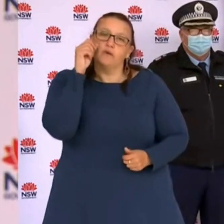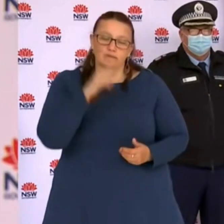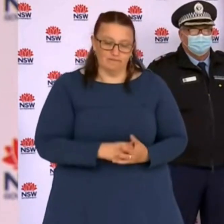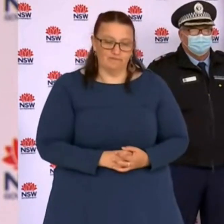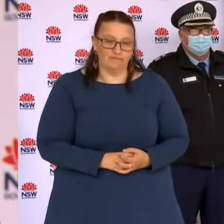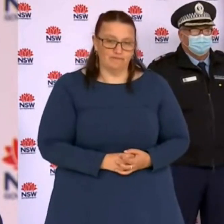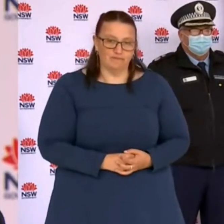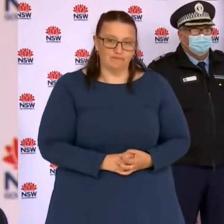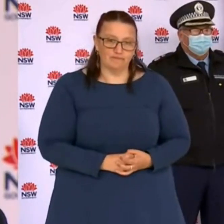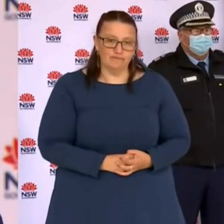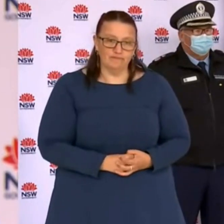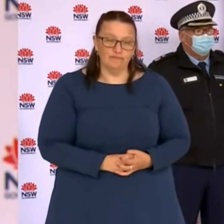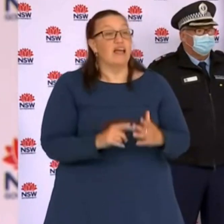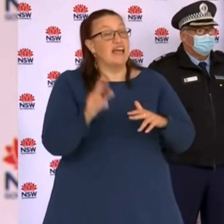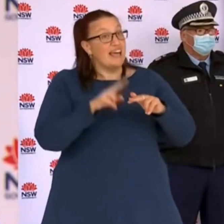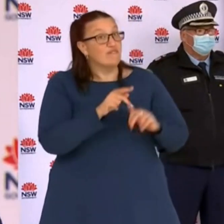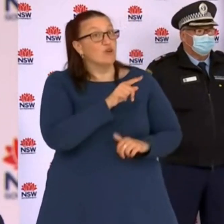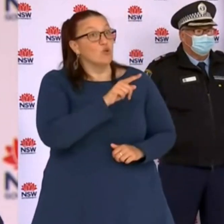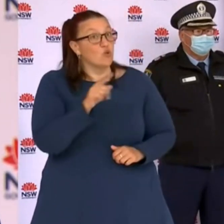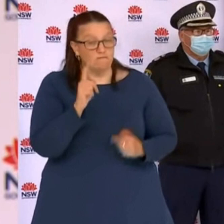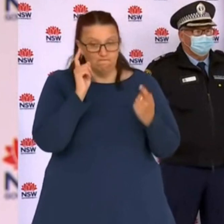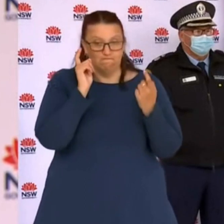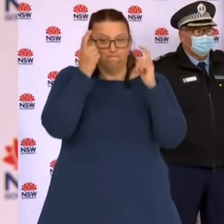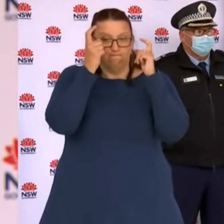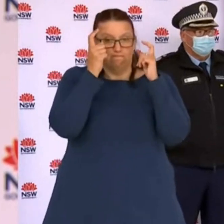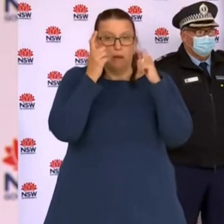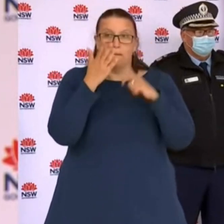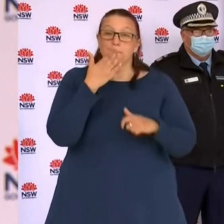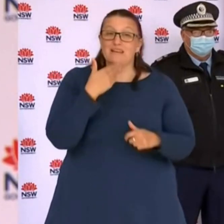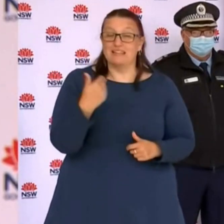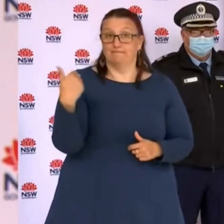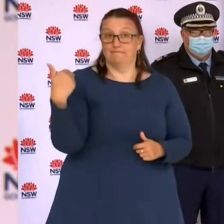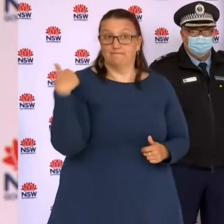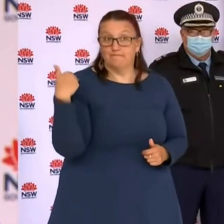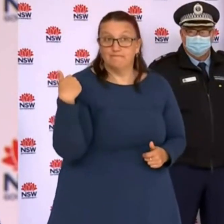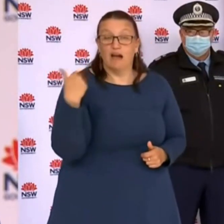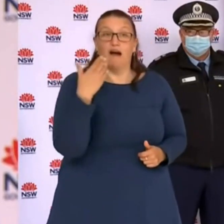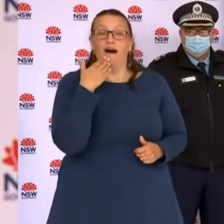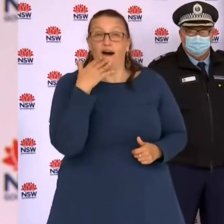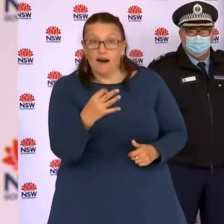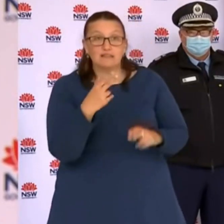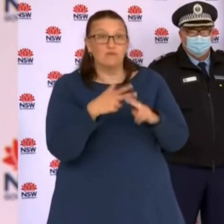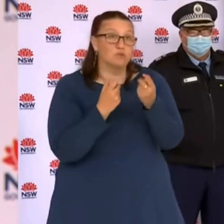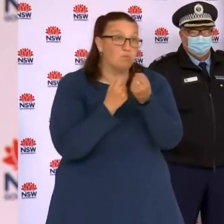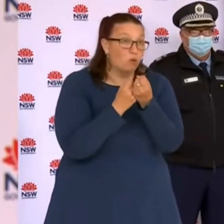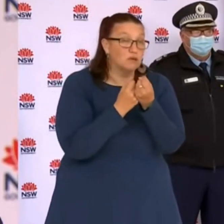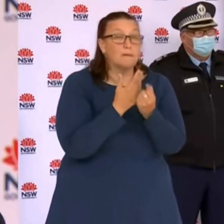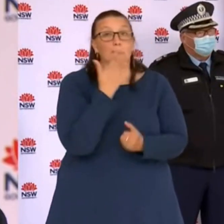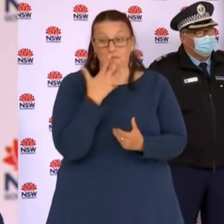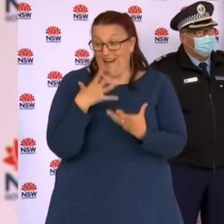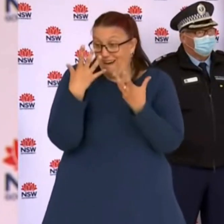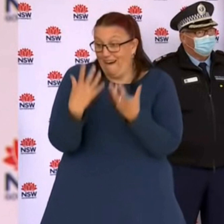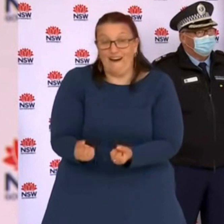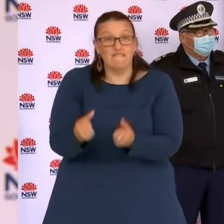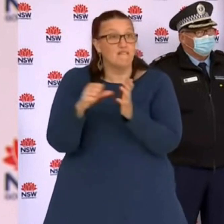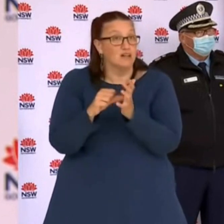if people are in need, if people do have concerns, please know you can reach out for that support and assistance, because it's there.